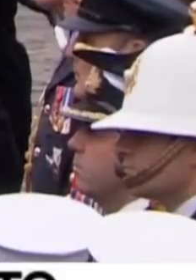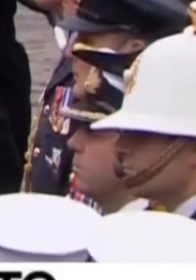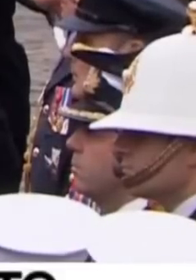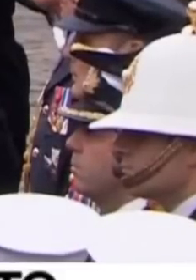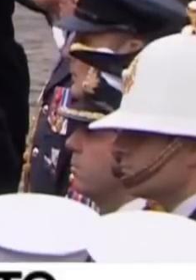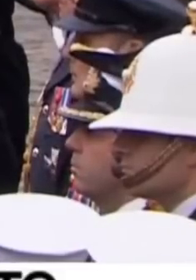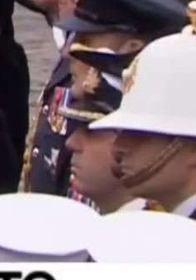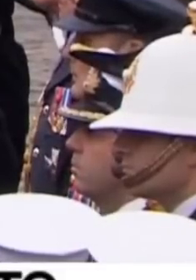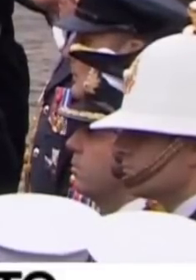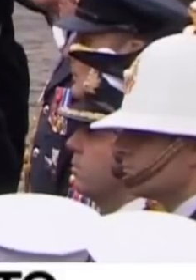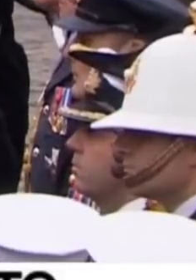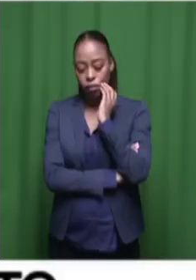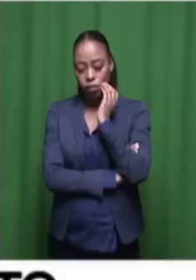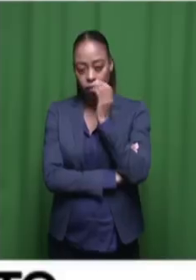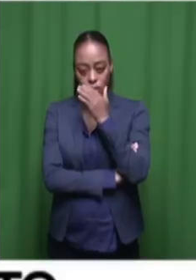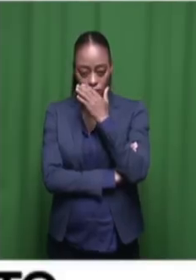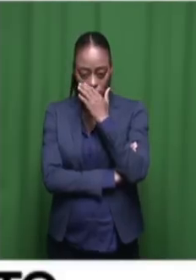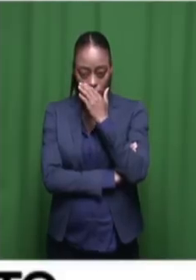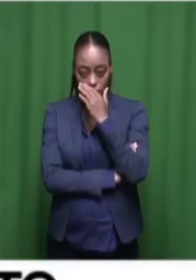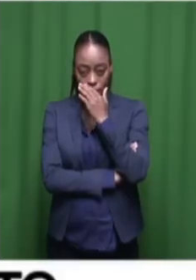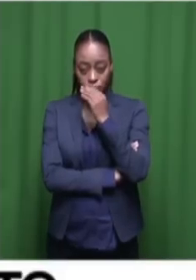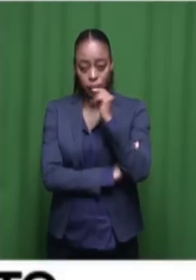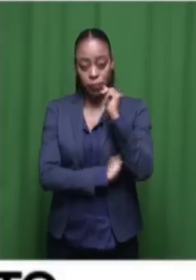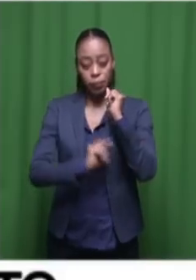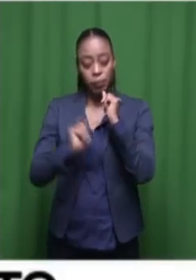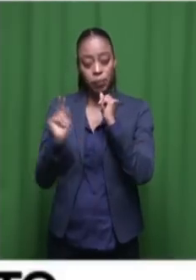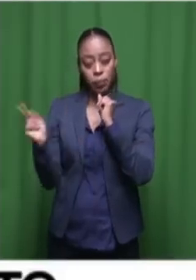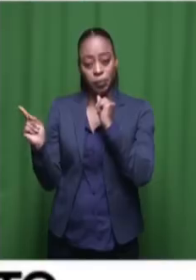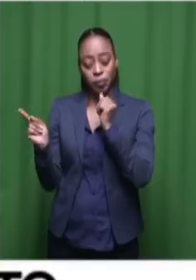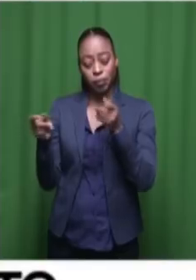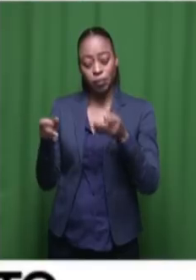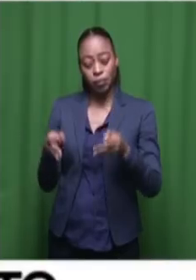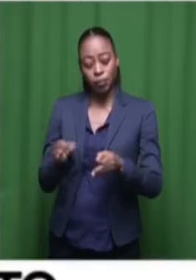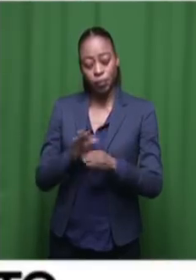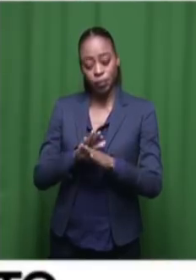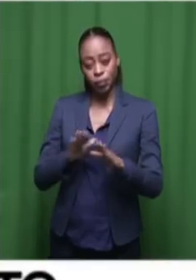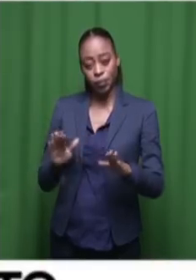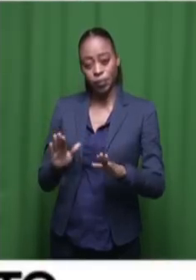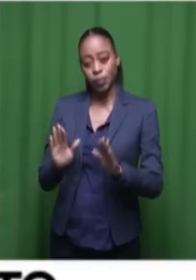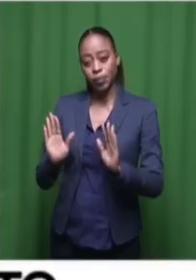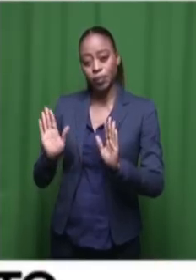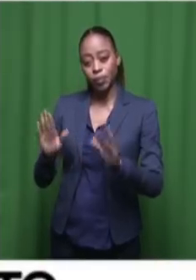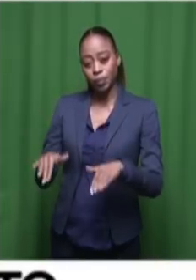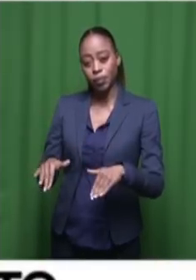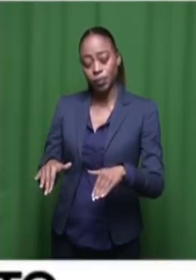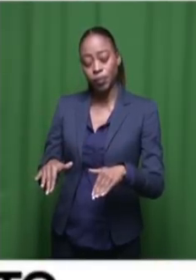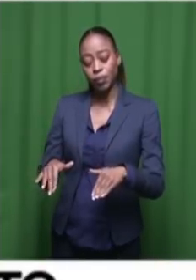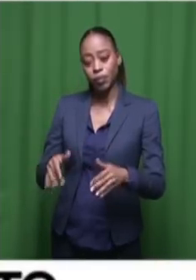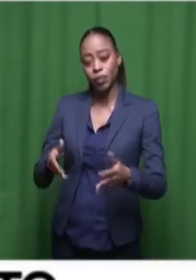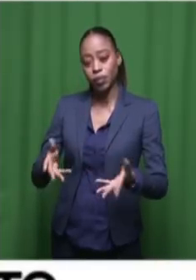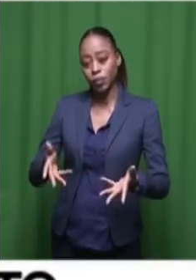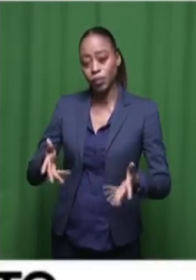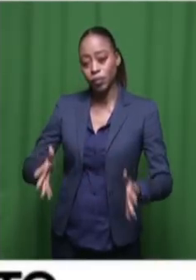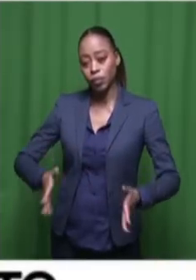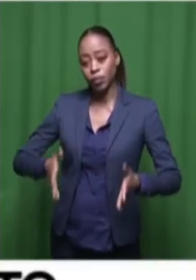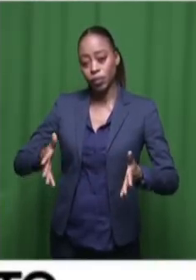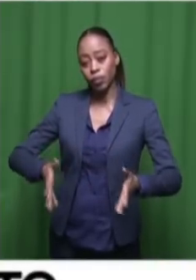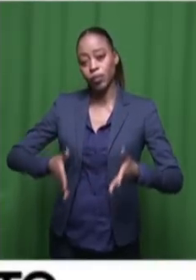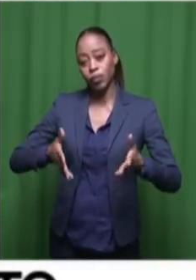Queen Elizabeth II's coffin has been laid down on the gun carriage. As Leanne was saying,